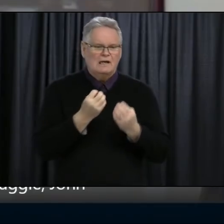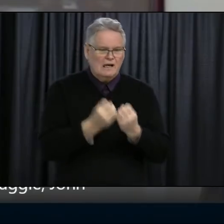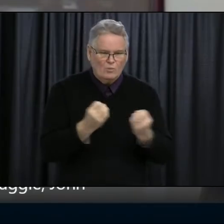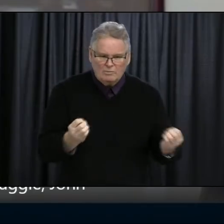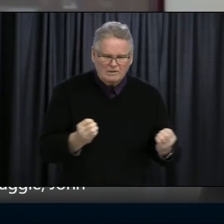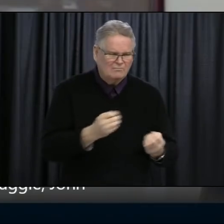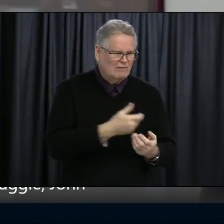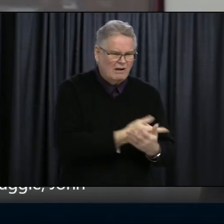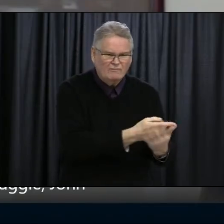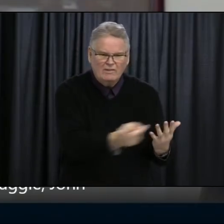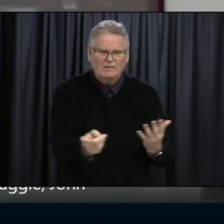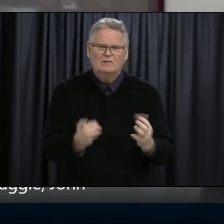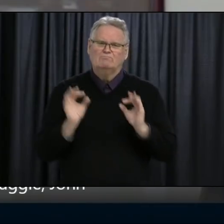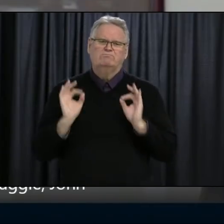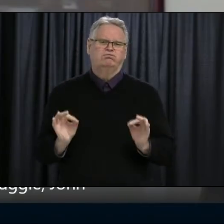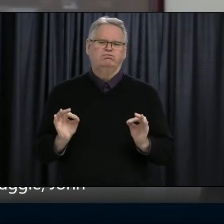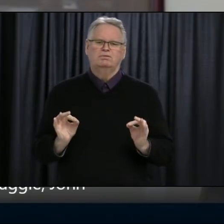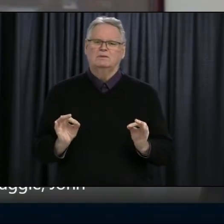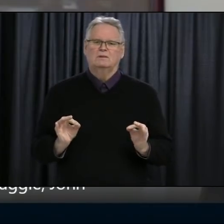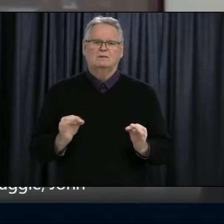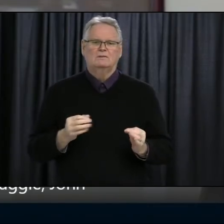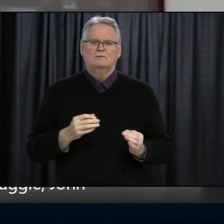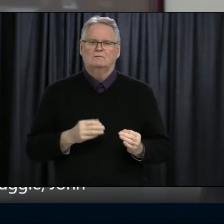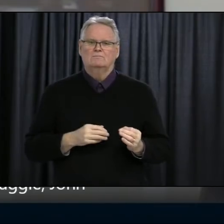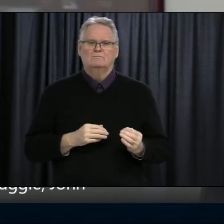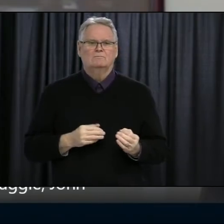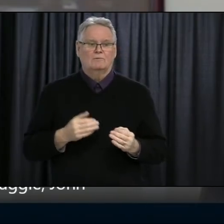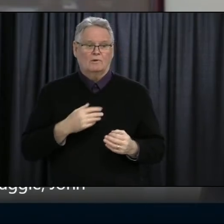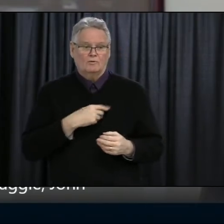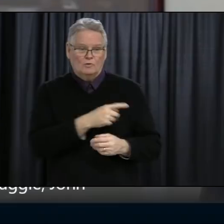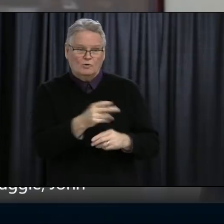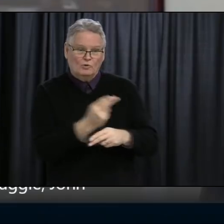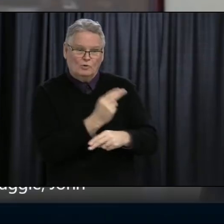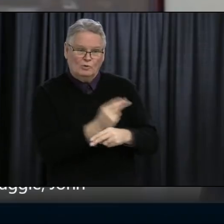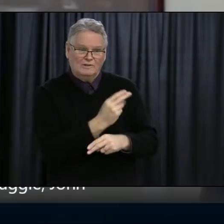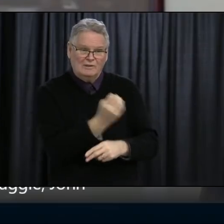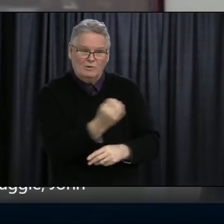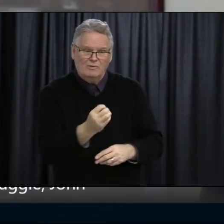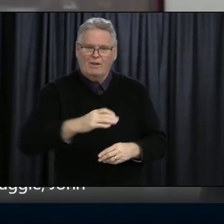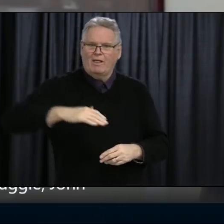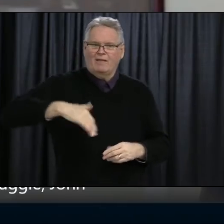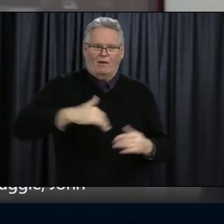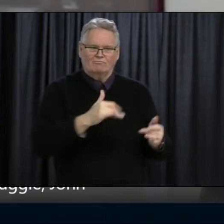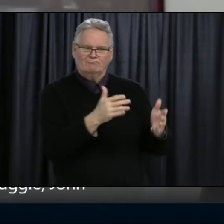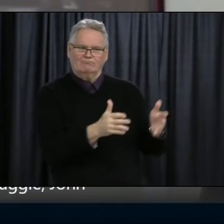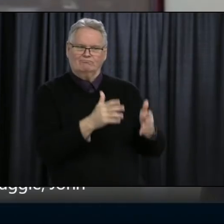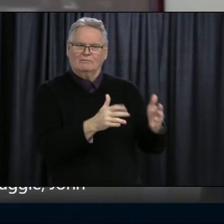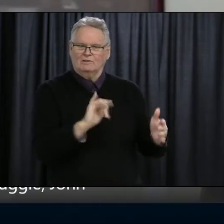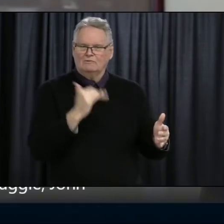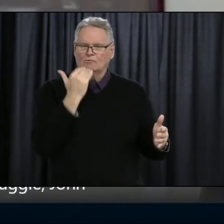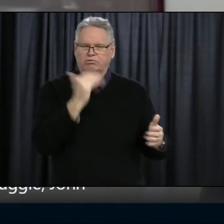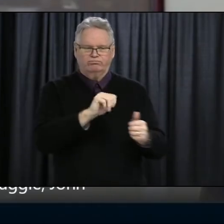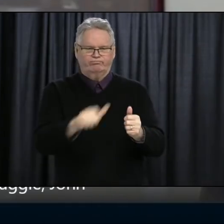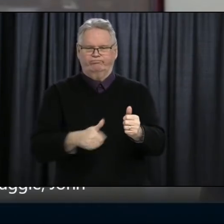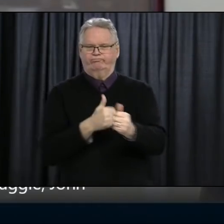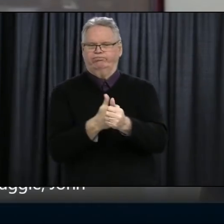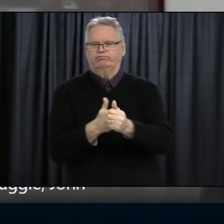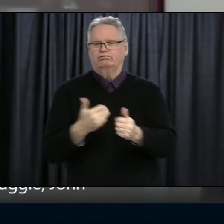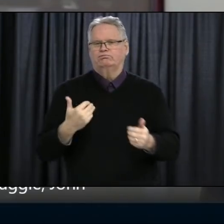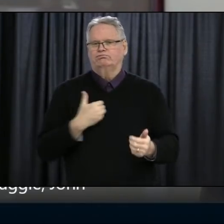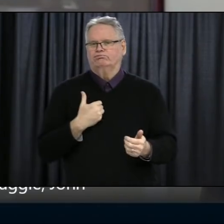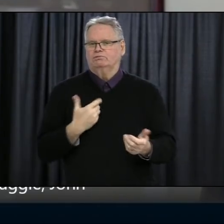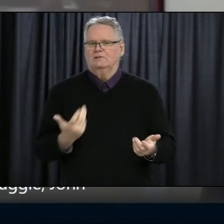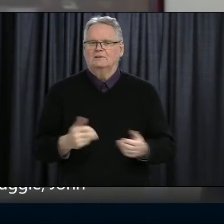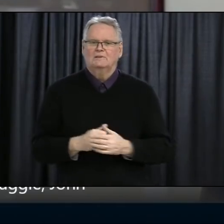deploy, and that will be done on the advice of public health. We did it once before, and we can do it again, as Dr. Fitzgerald has